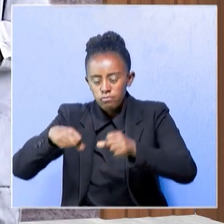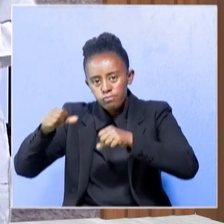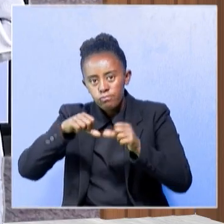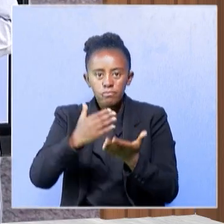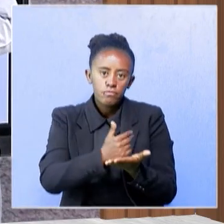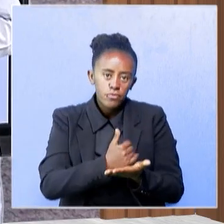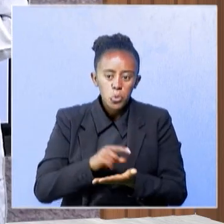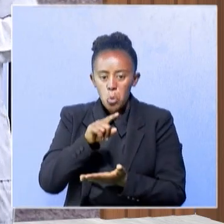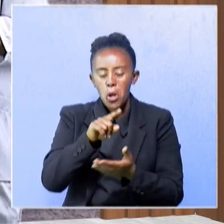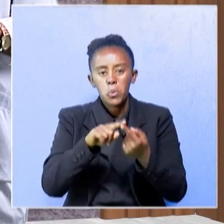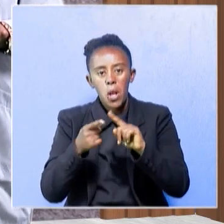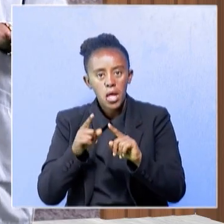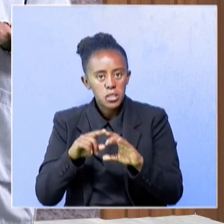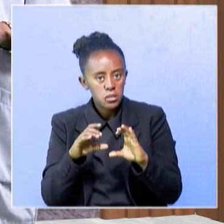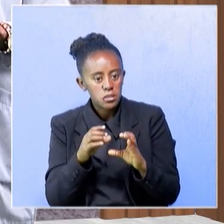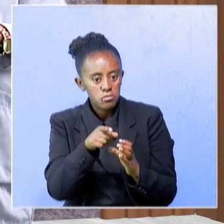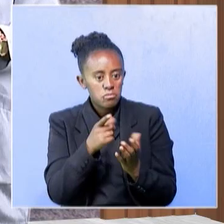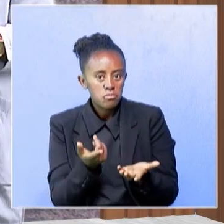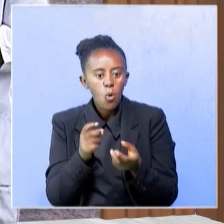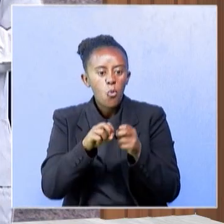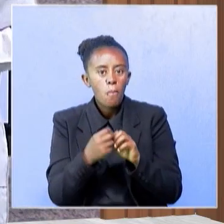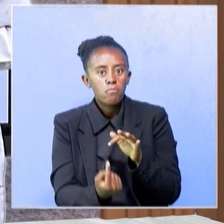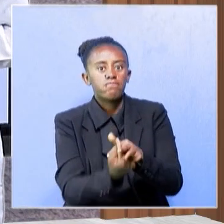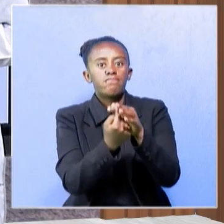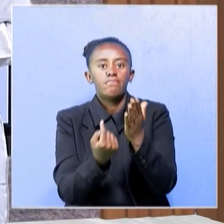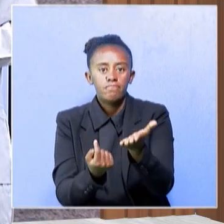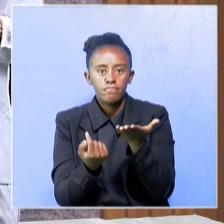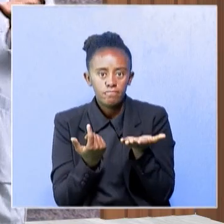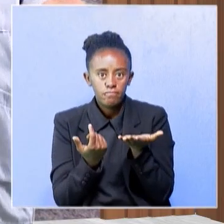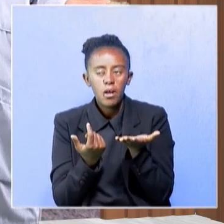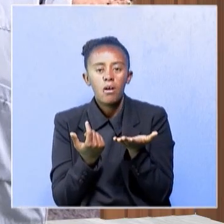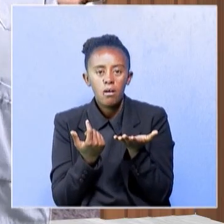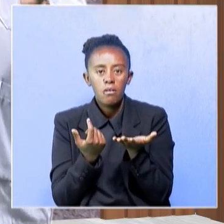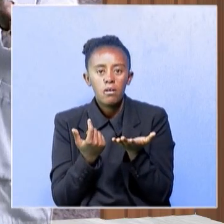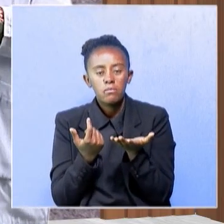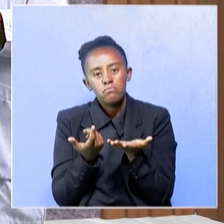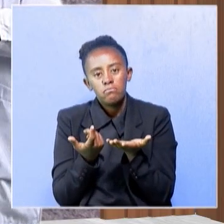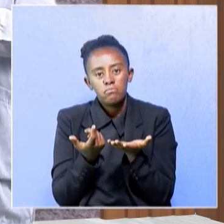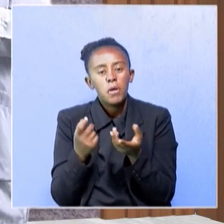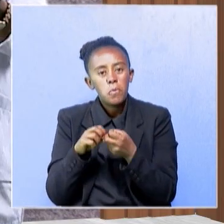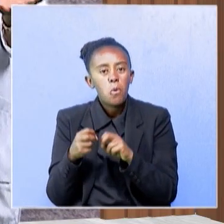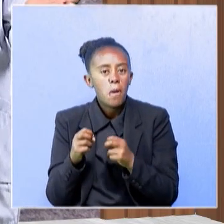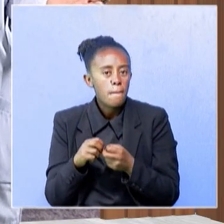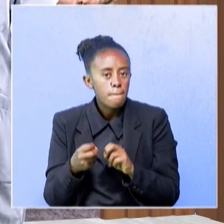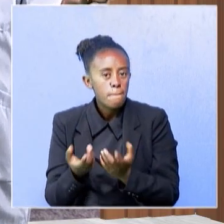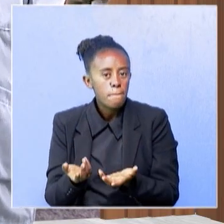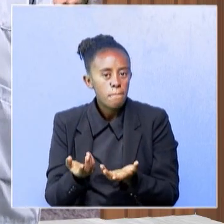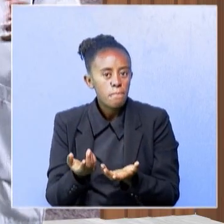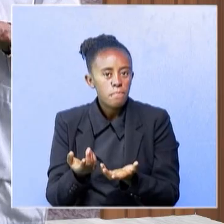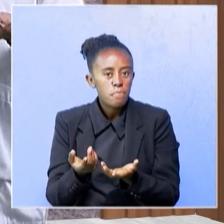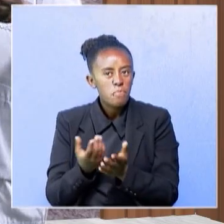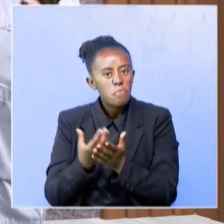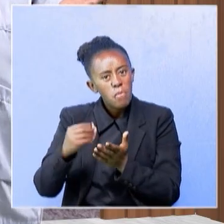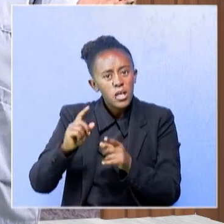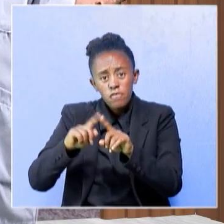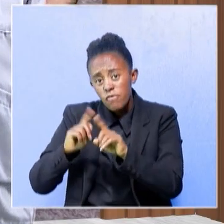your classmates if you do have a problem. Okay, he may not have a problem of what? Buying